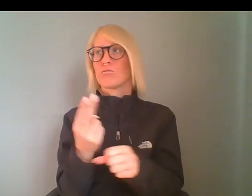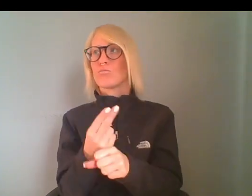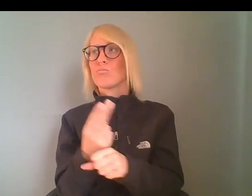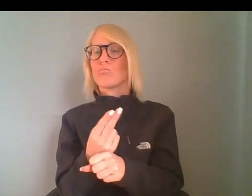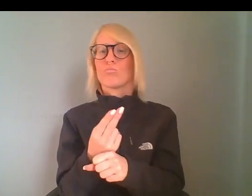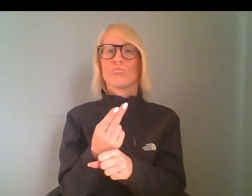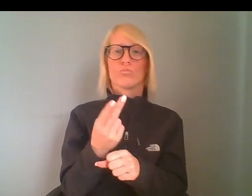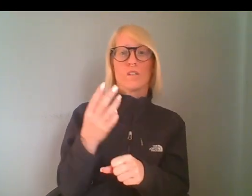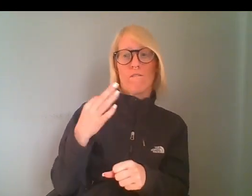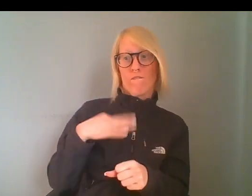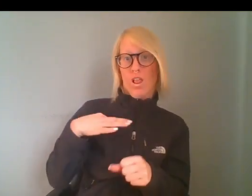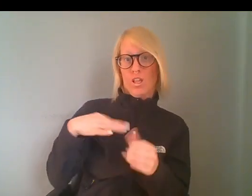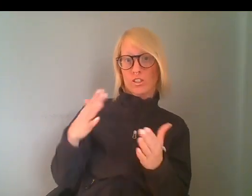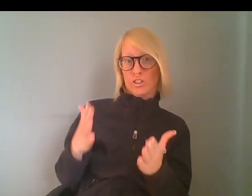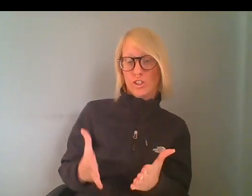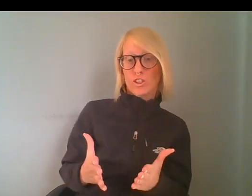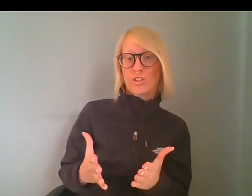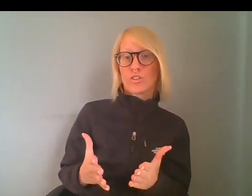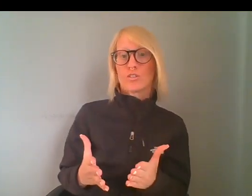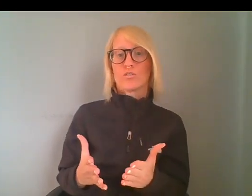keep sending out information.